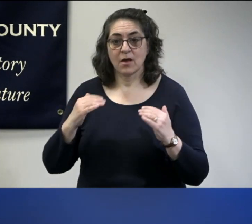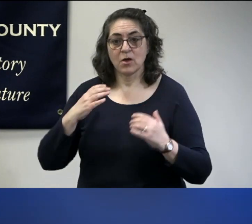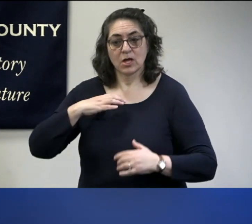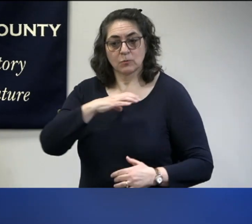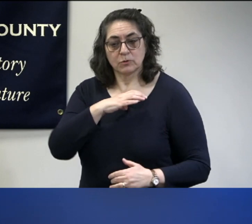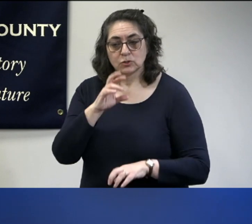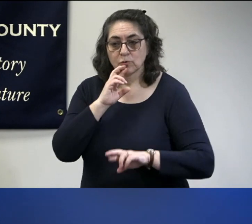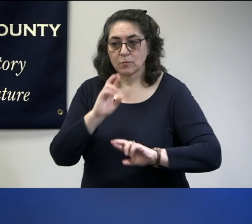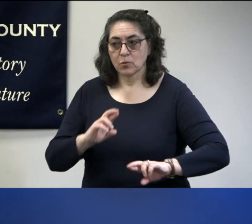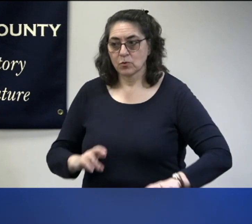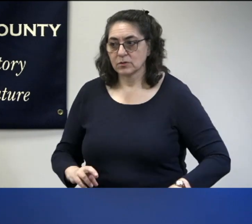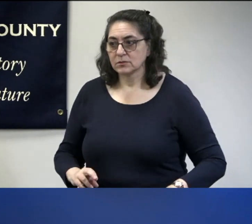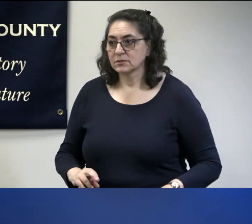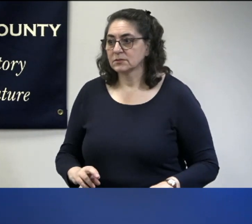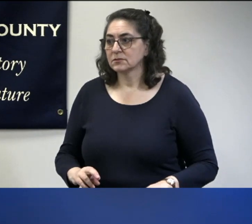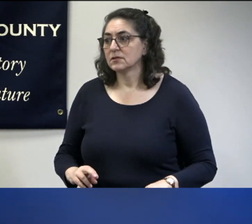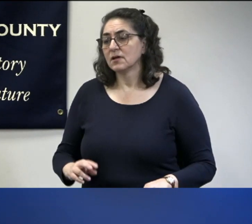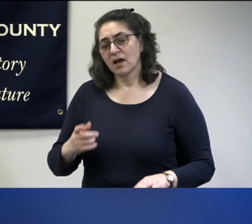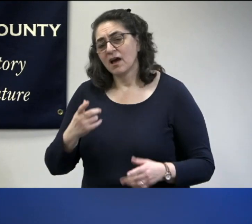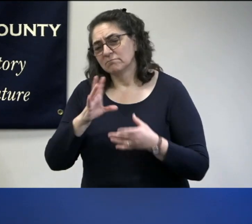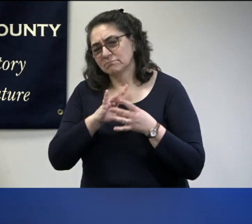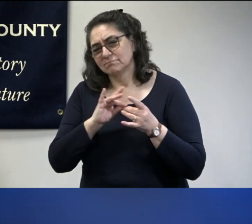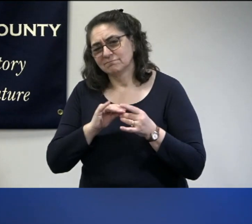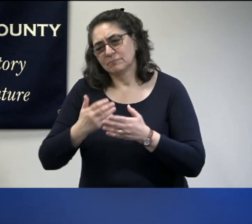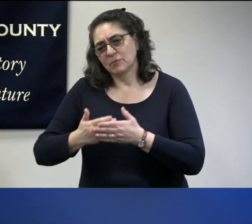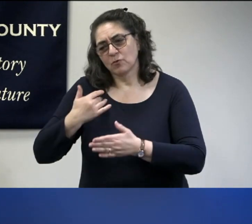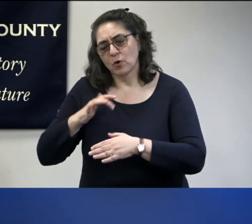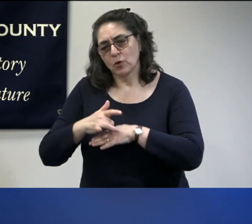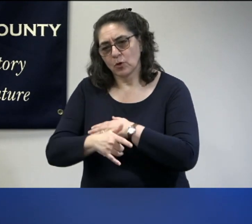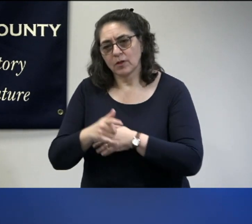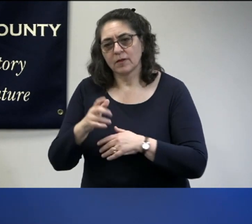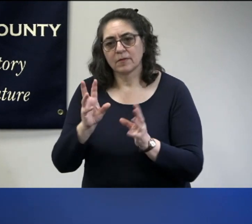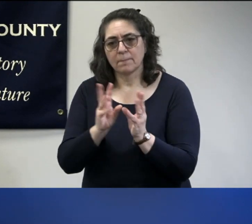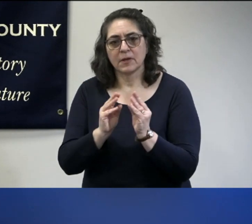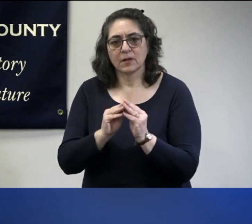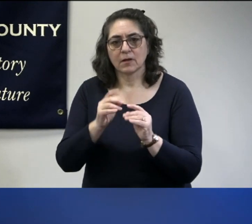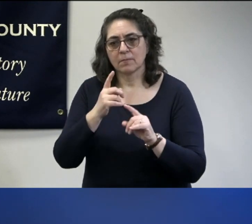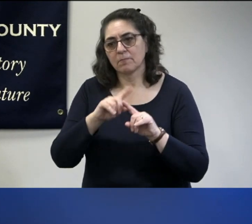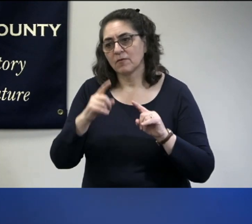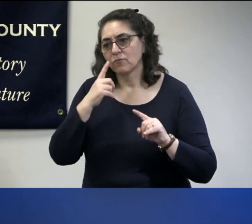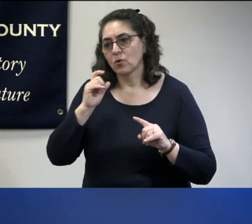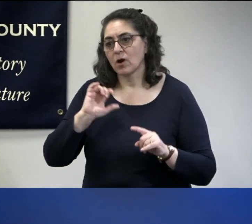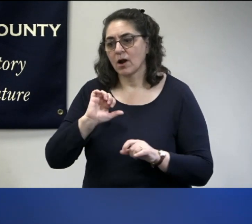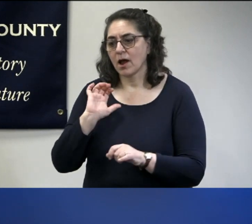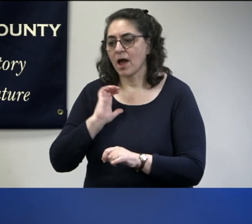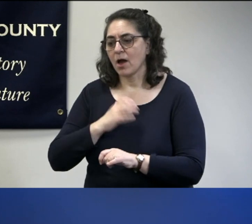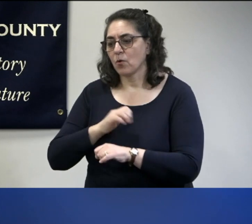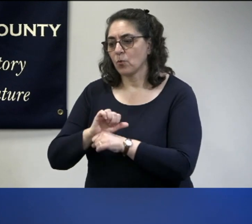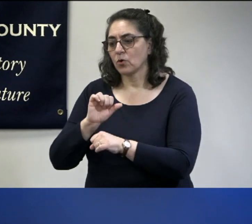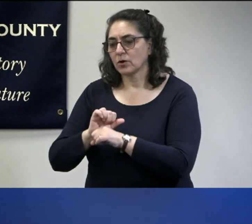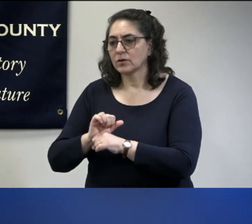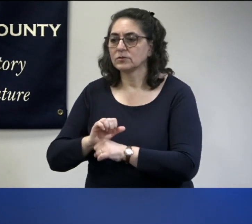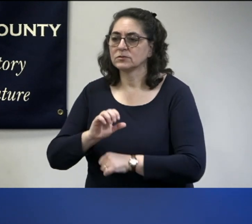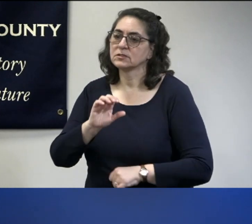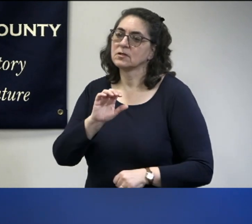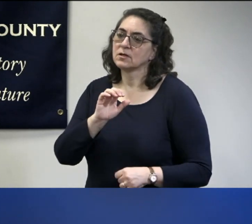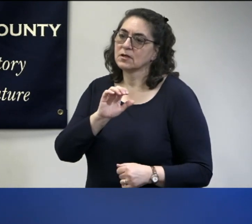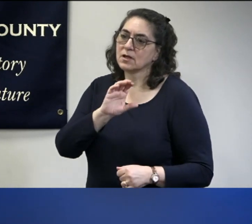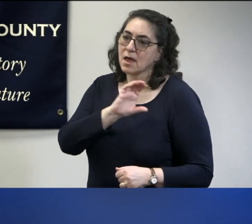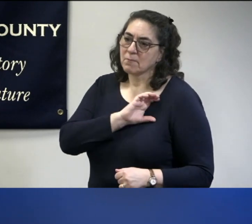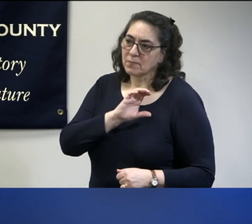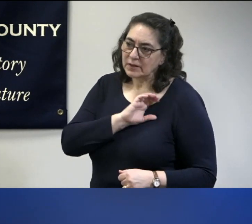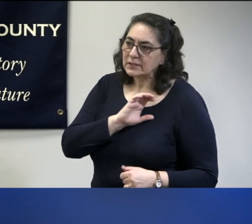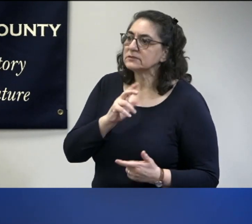I said a lot of what I wanted to say earlier in the meeting, but for our employees and for law enforcement officers and for everyone here